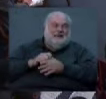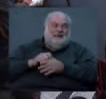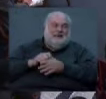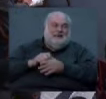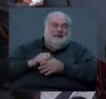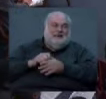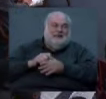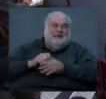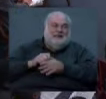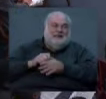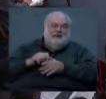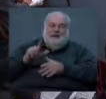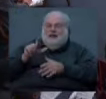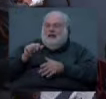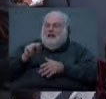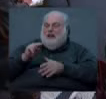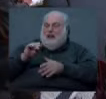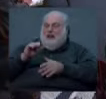do have a question, Lance?